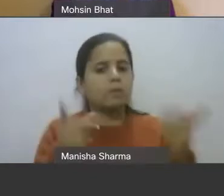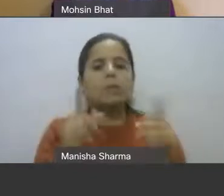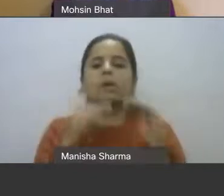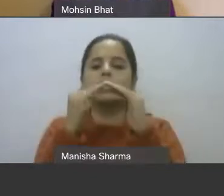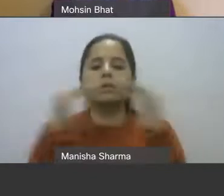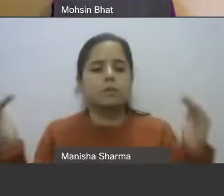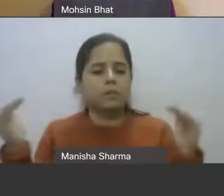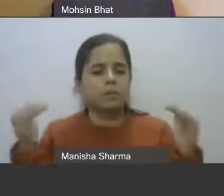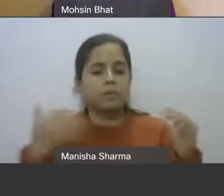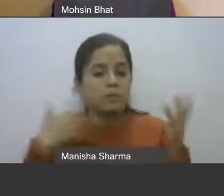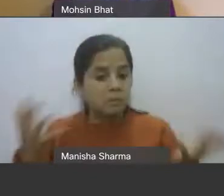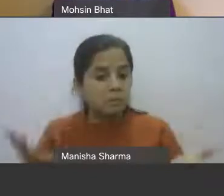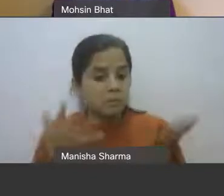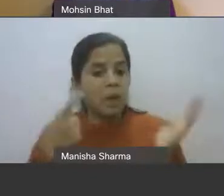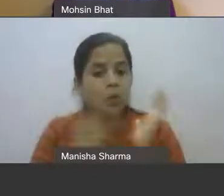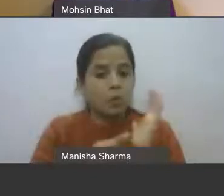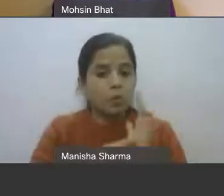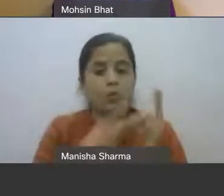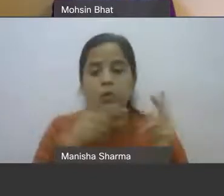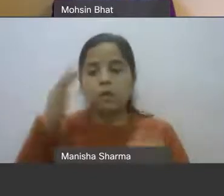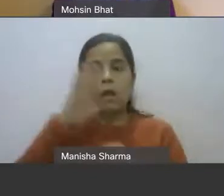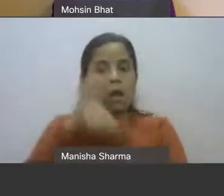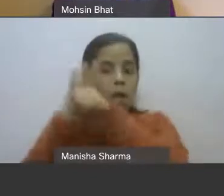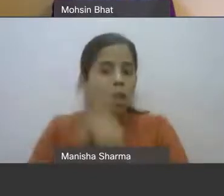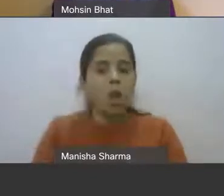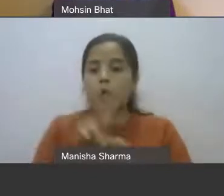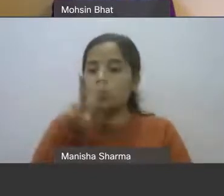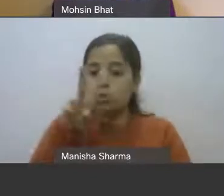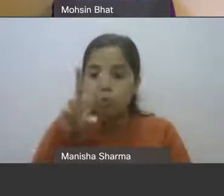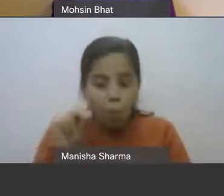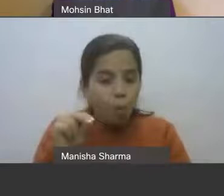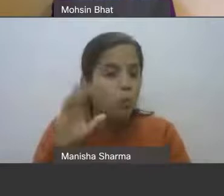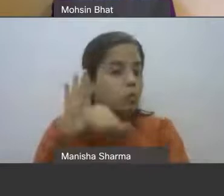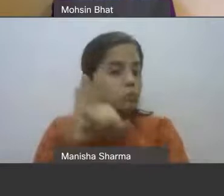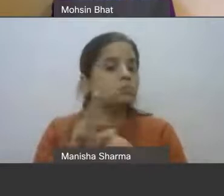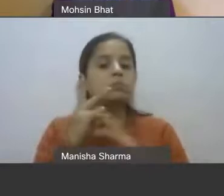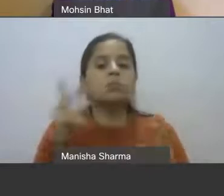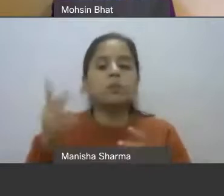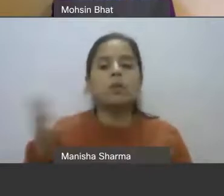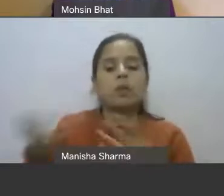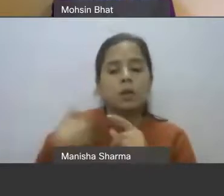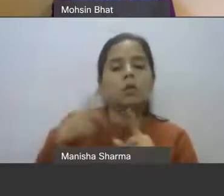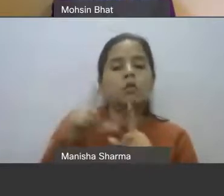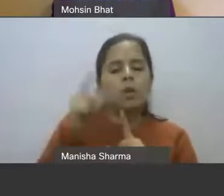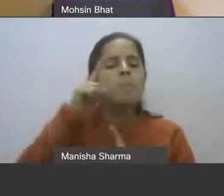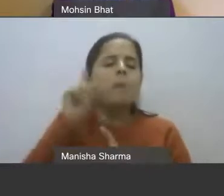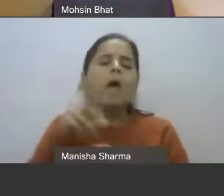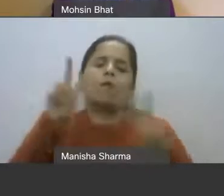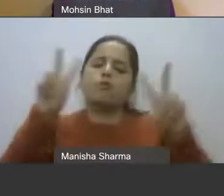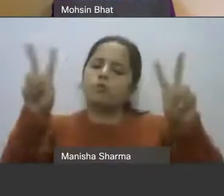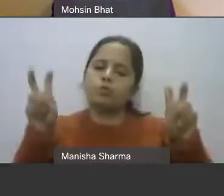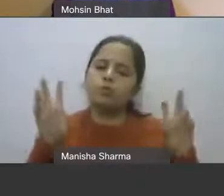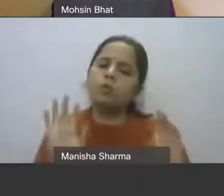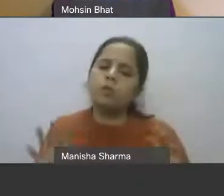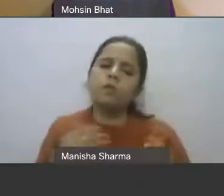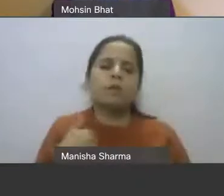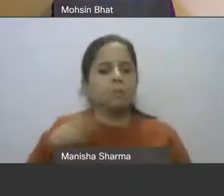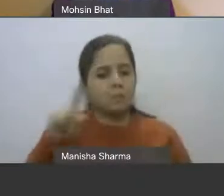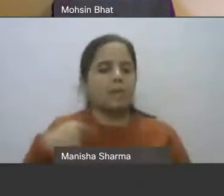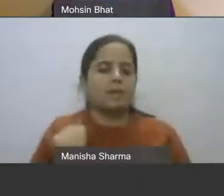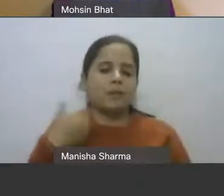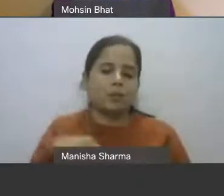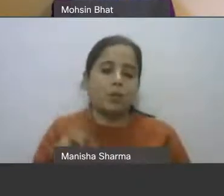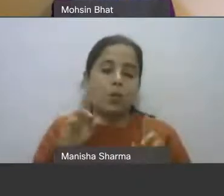without invoking the provisions of non-discrimination. Of course, questions of Articles 14 and 15 will come before the court and will be